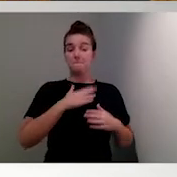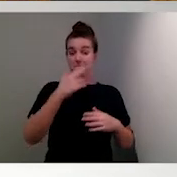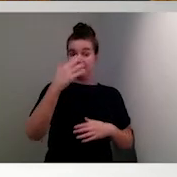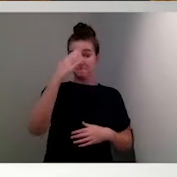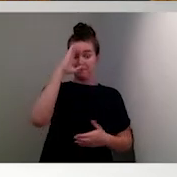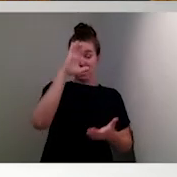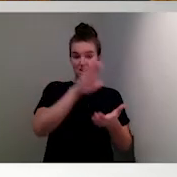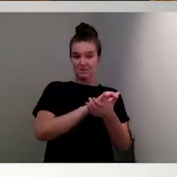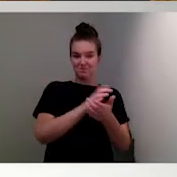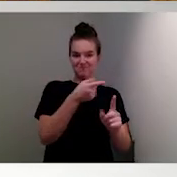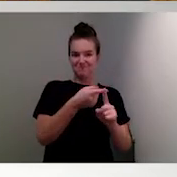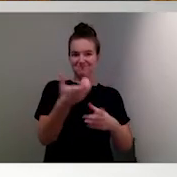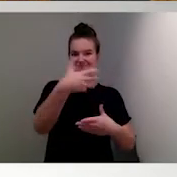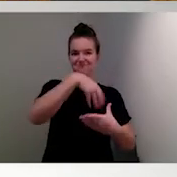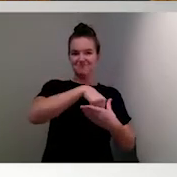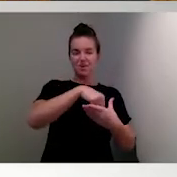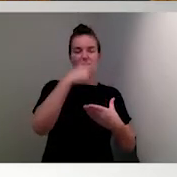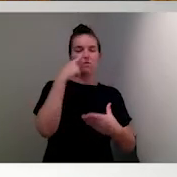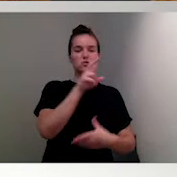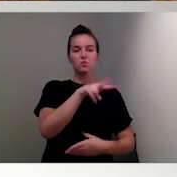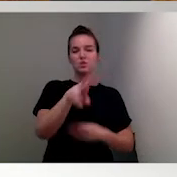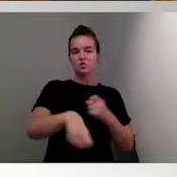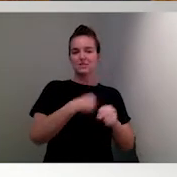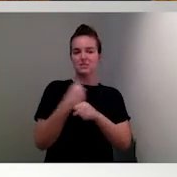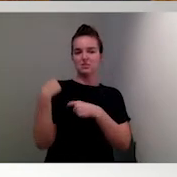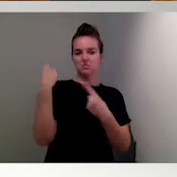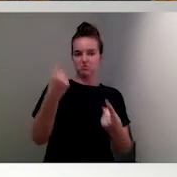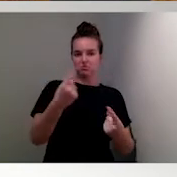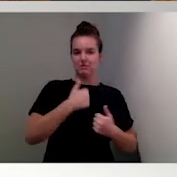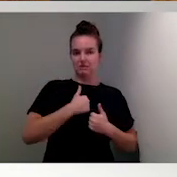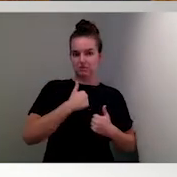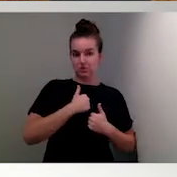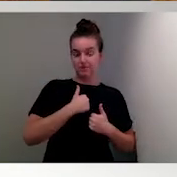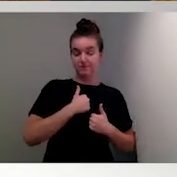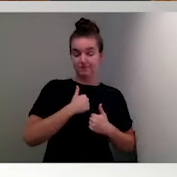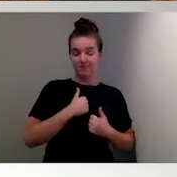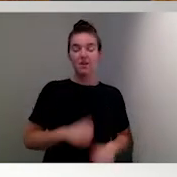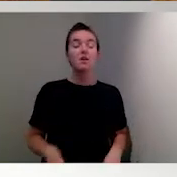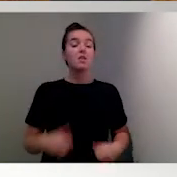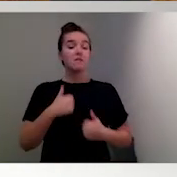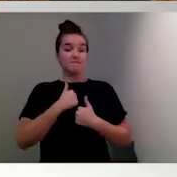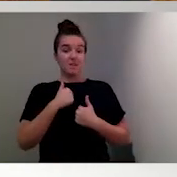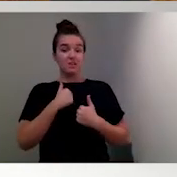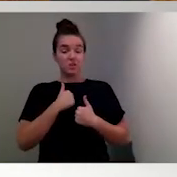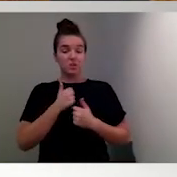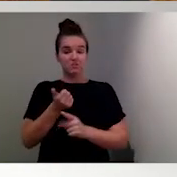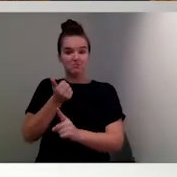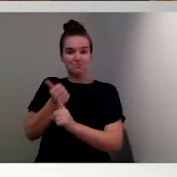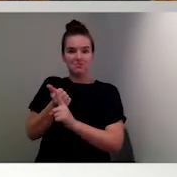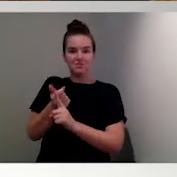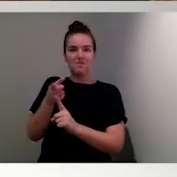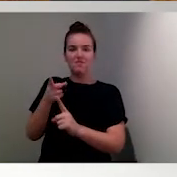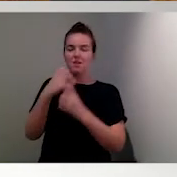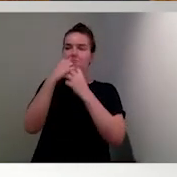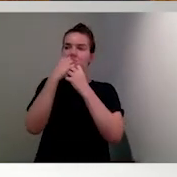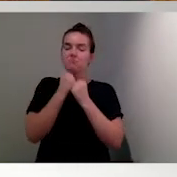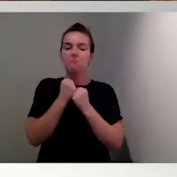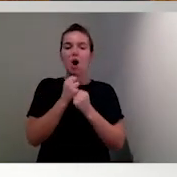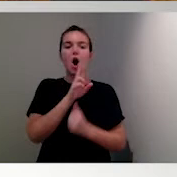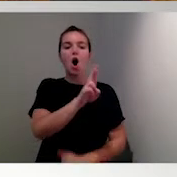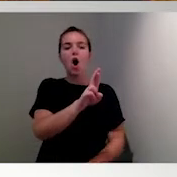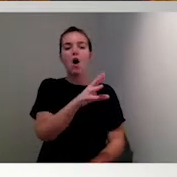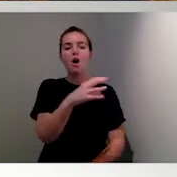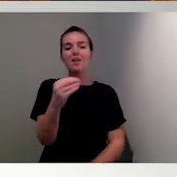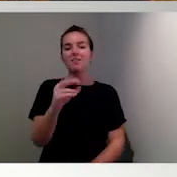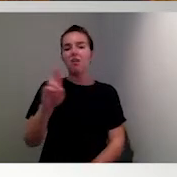military. The military recognizes the value of R&R. They do. You know, our troops go to